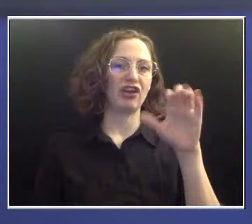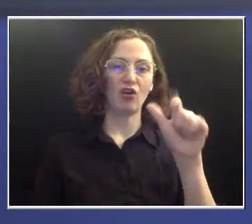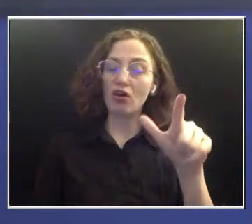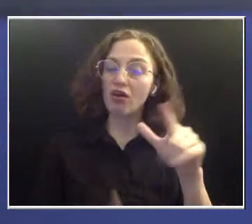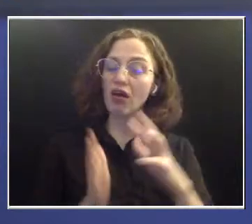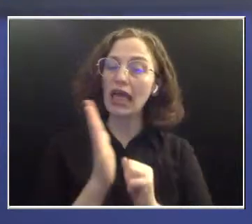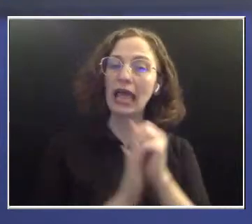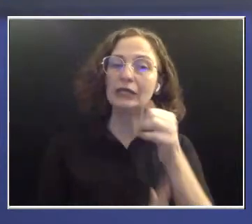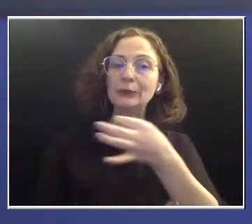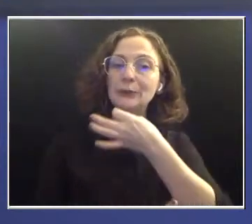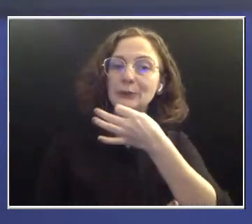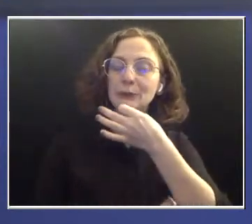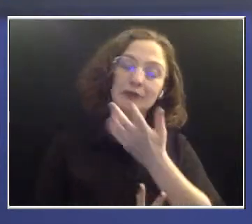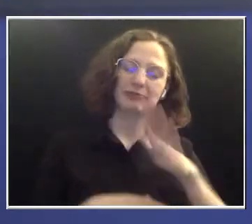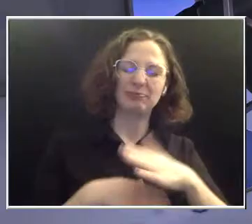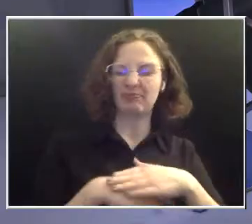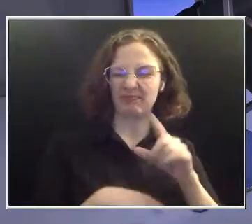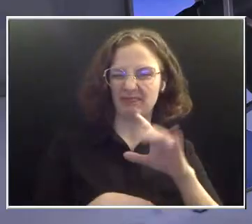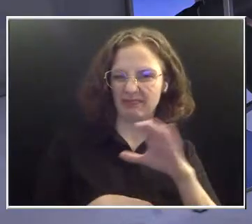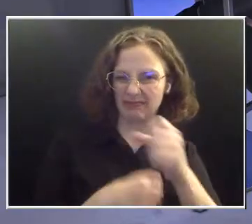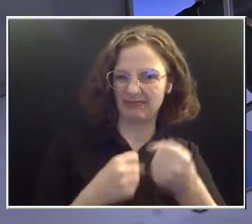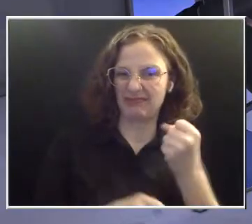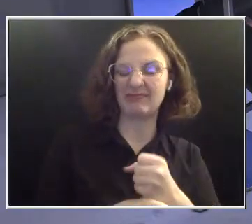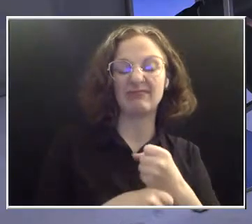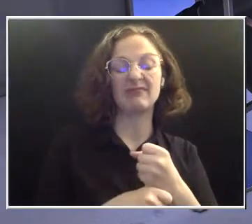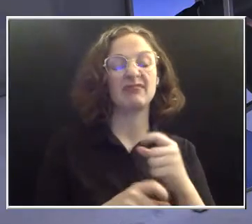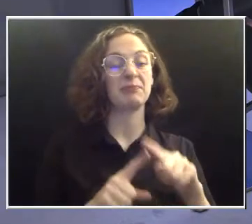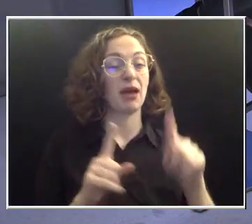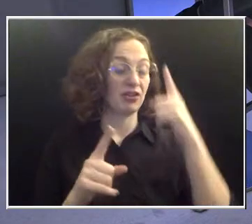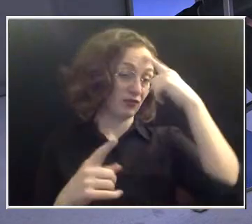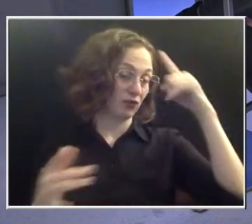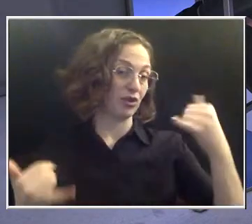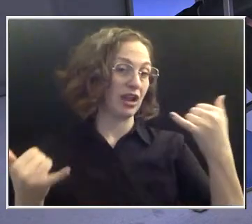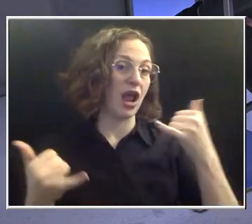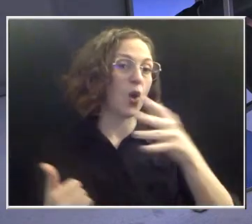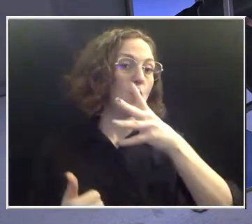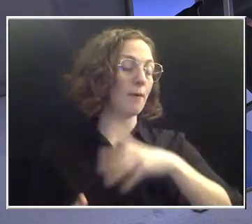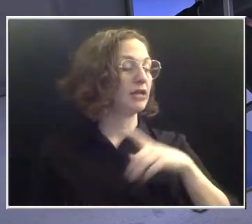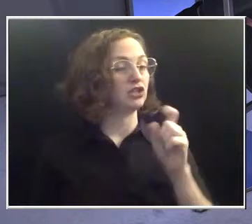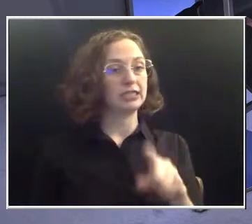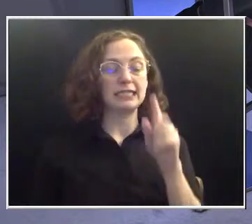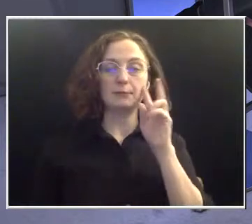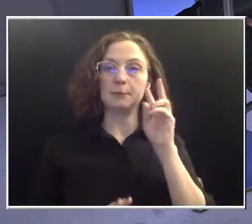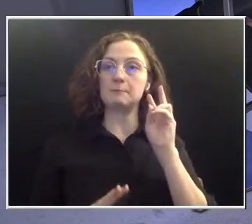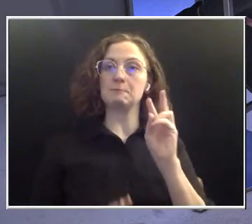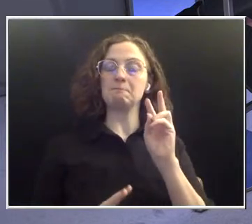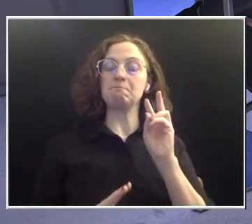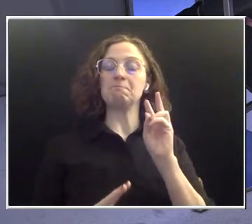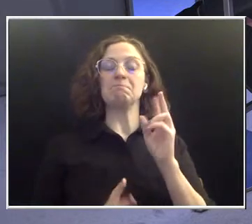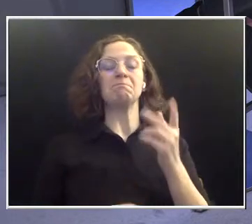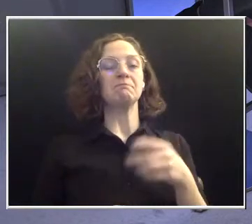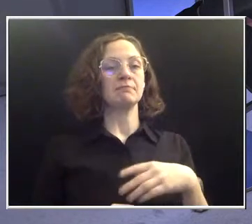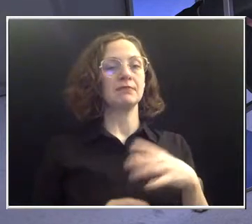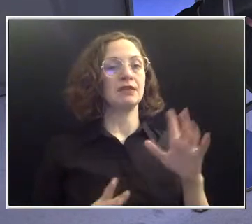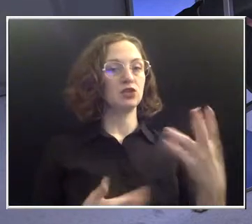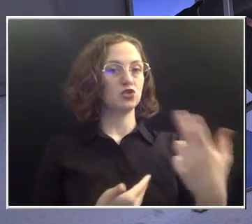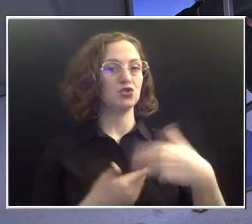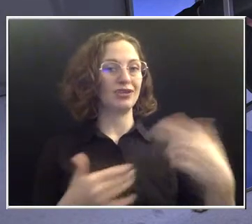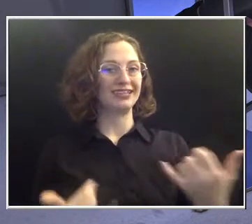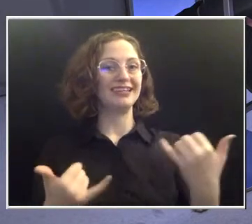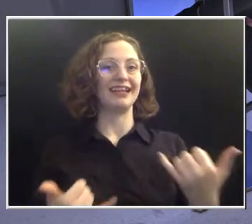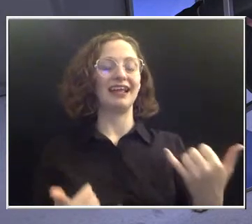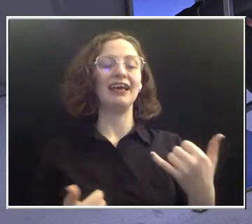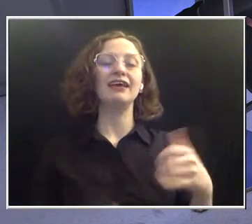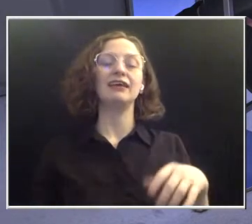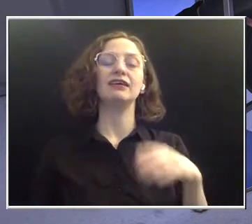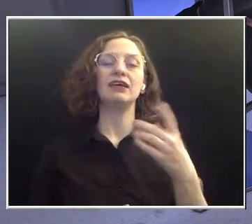be vigilant and on the lookout. Joining us today is Dr. Andrea Jewell, the Division Director of Gynecologic Oncology at the University of Kansas